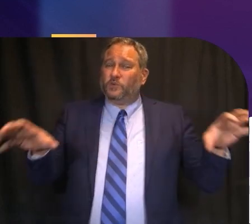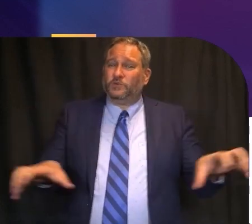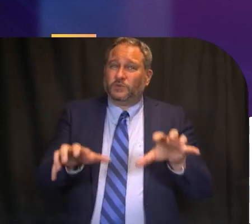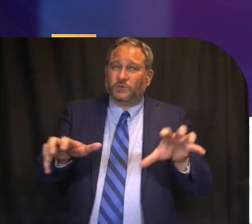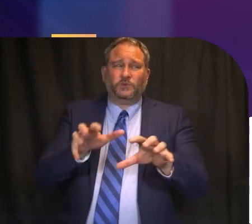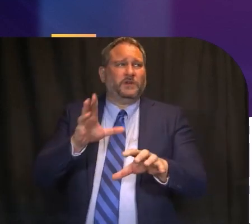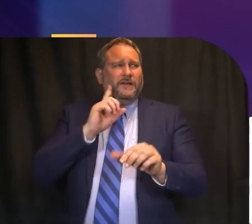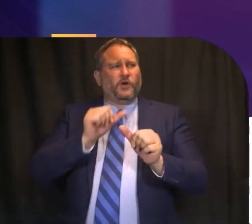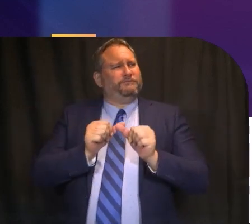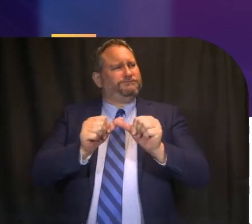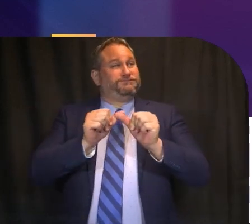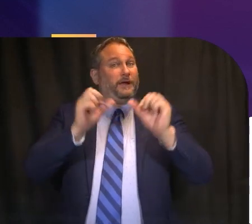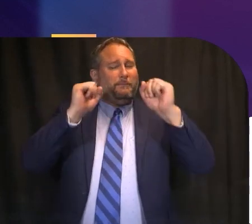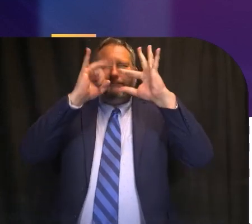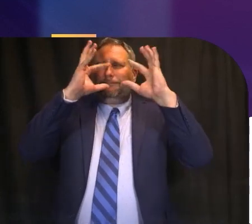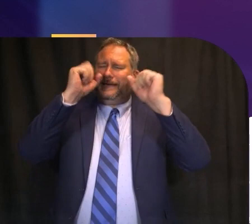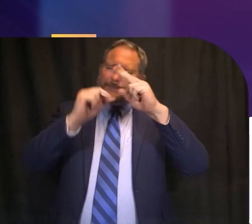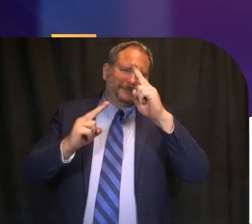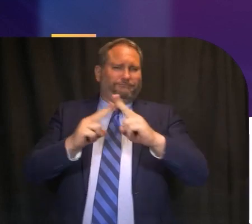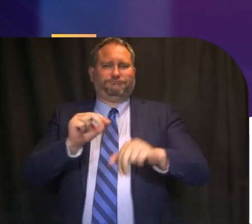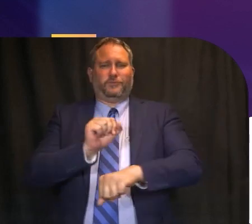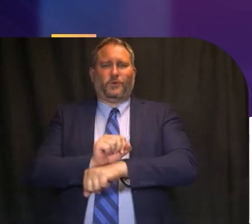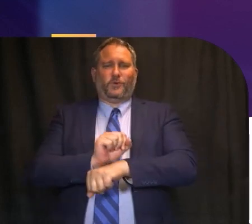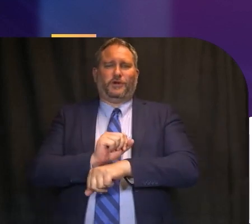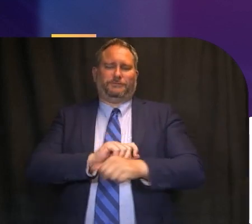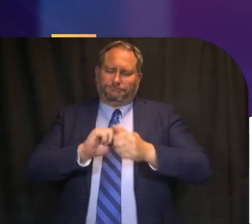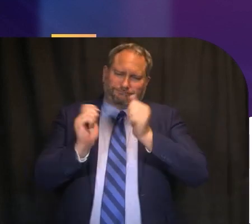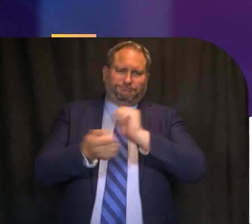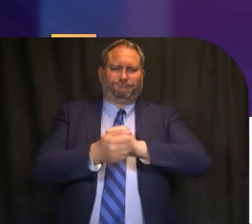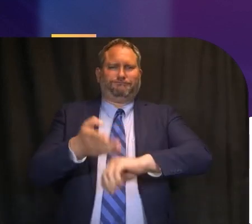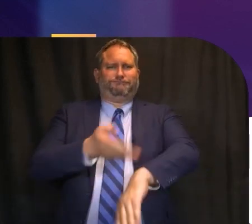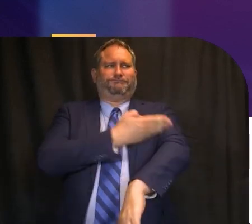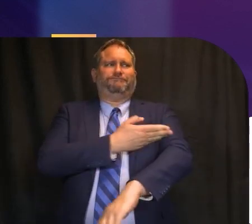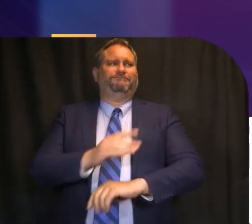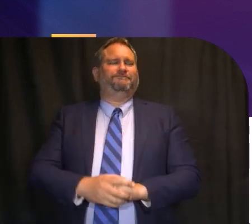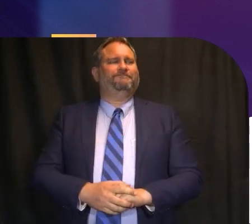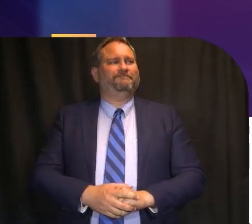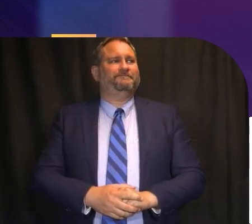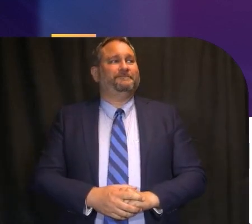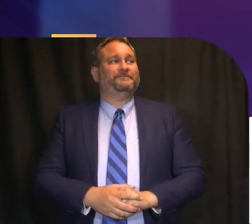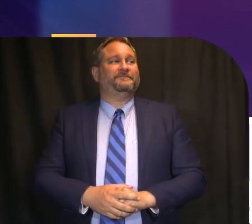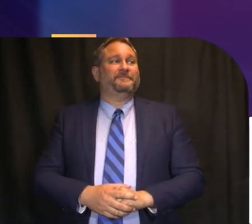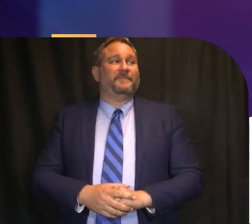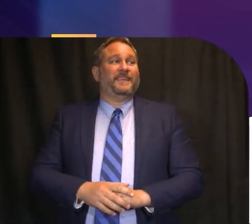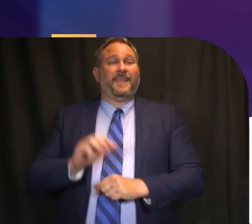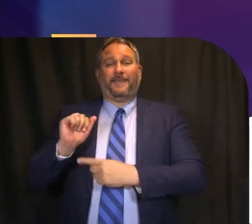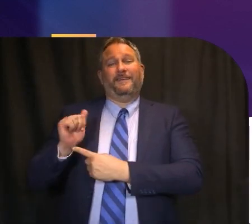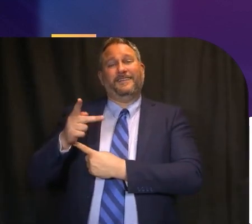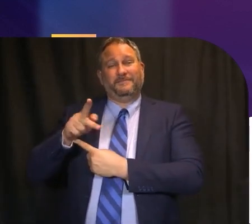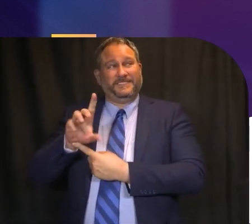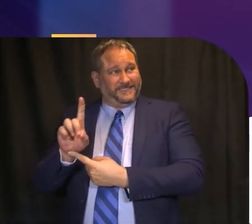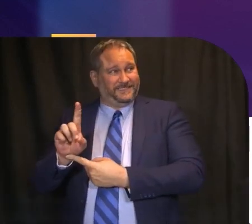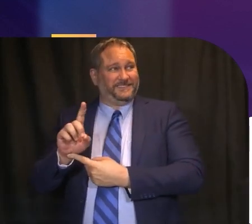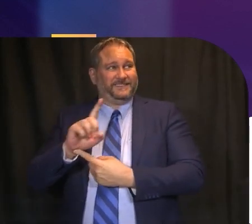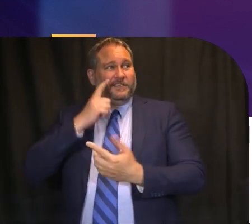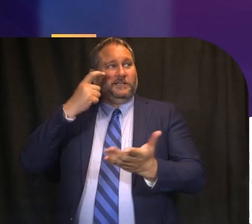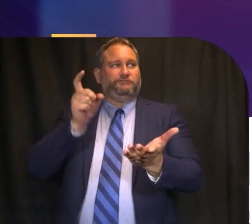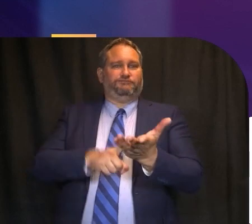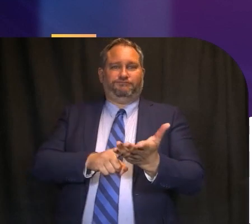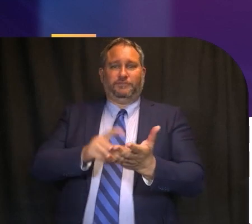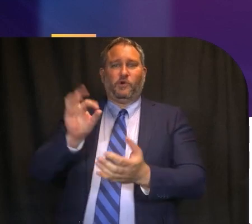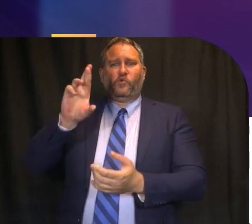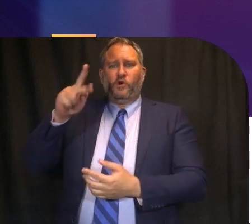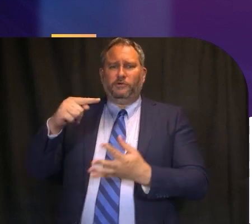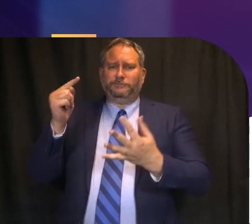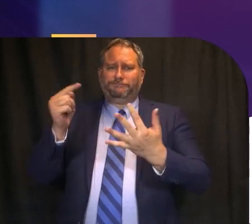year, AAPD recognizes a corporation that has proven over and over that they not only are an ally,